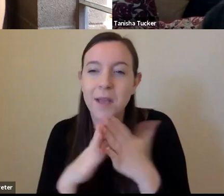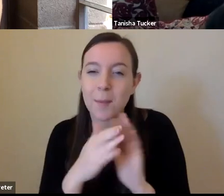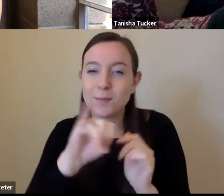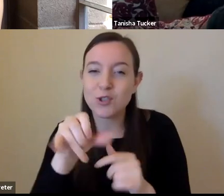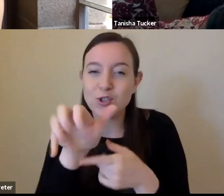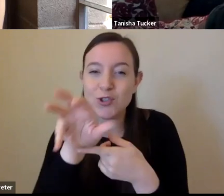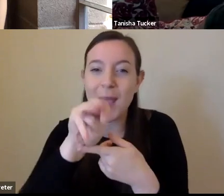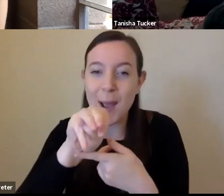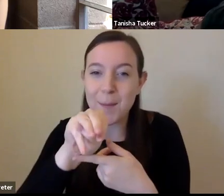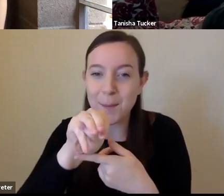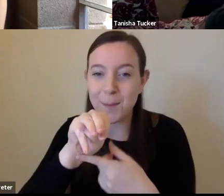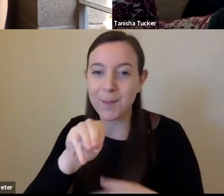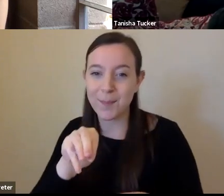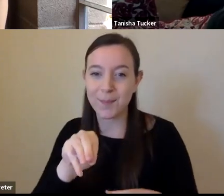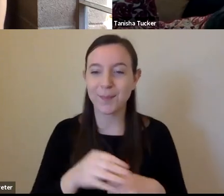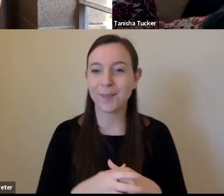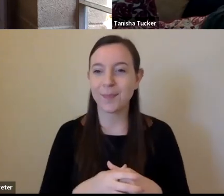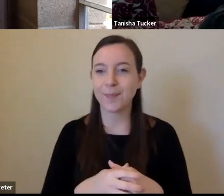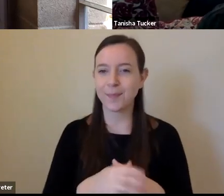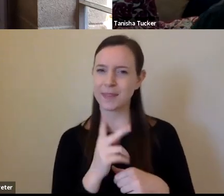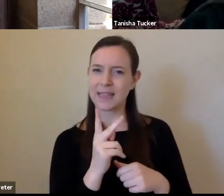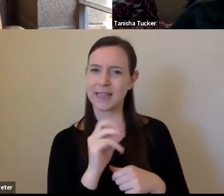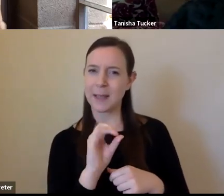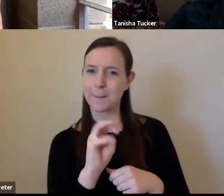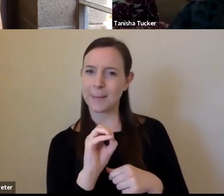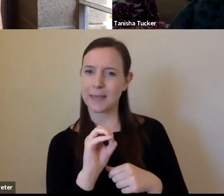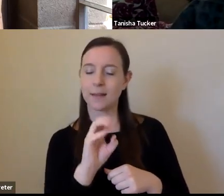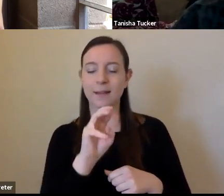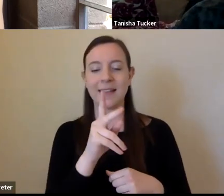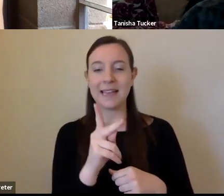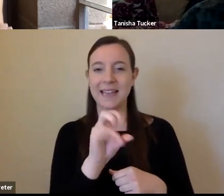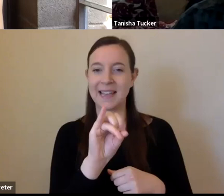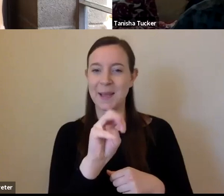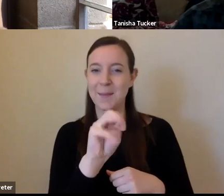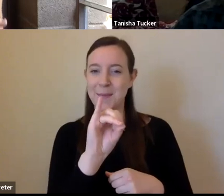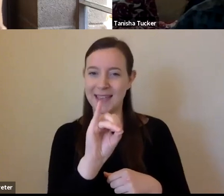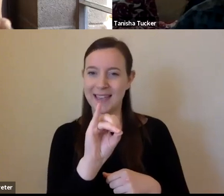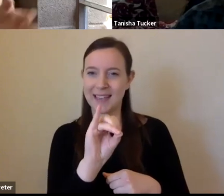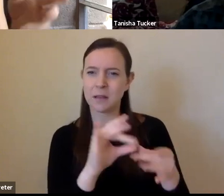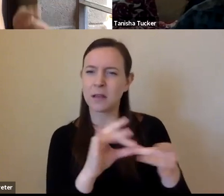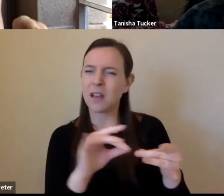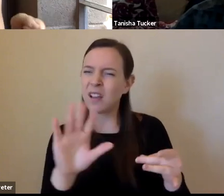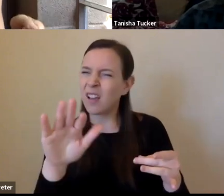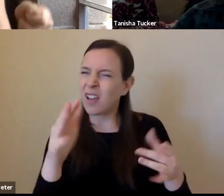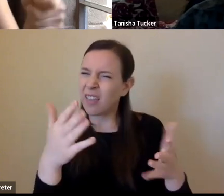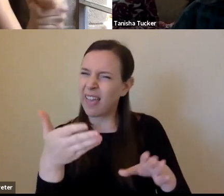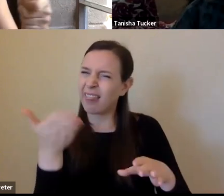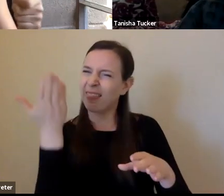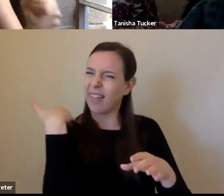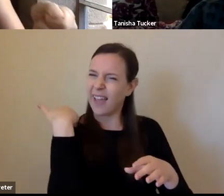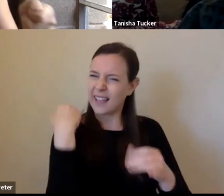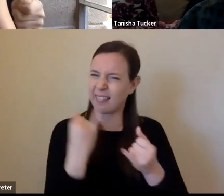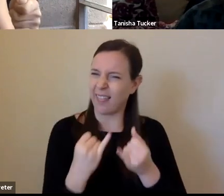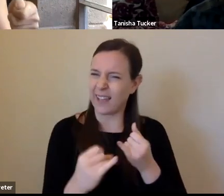I wanted to point out on that last photo that you were pressing the wet fruit into a screen, but I don't know